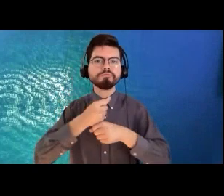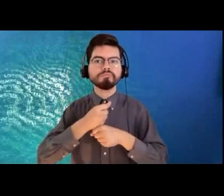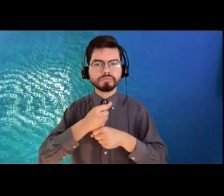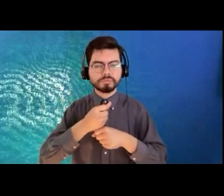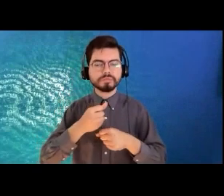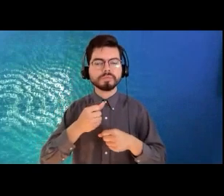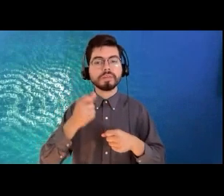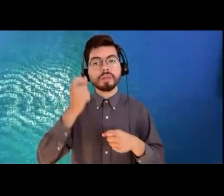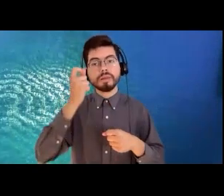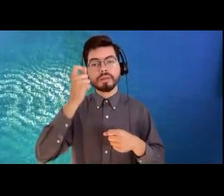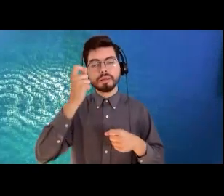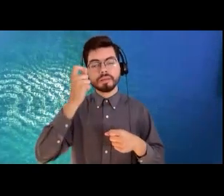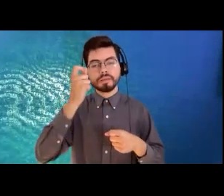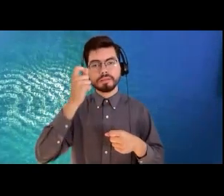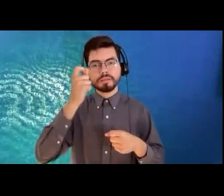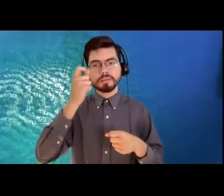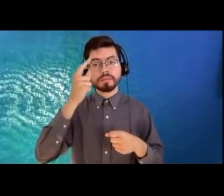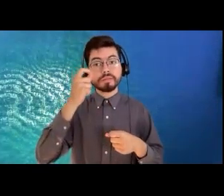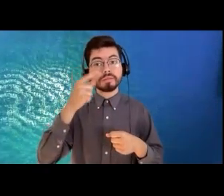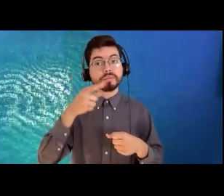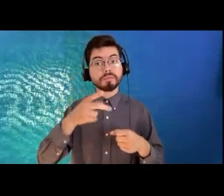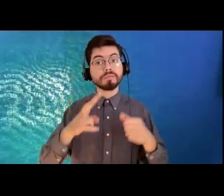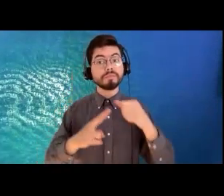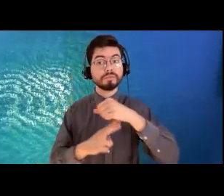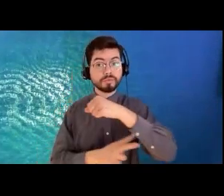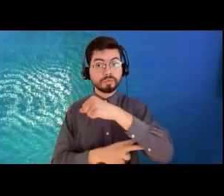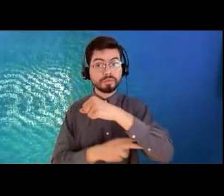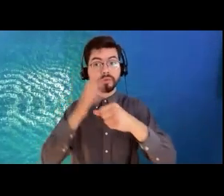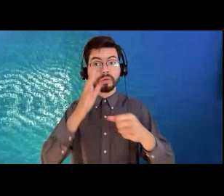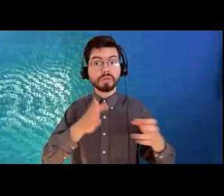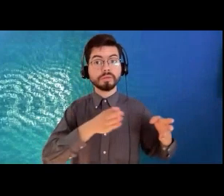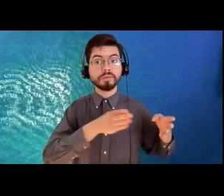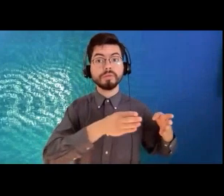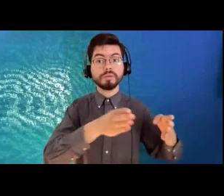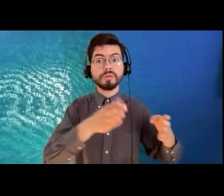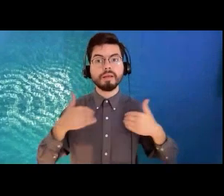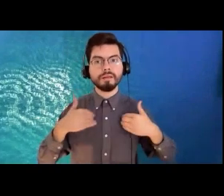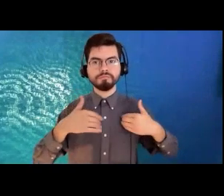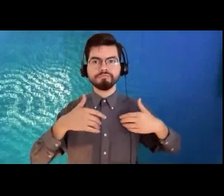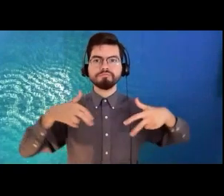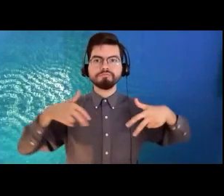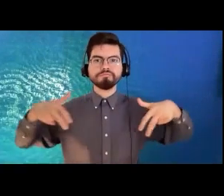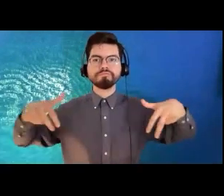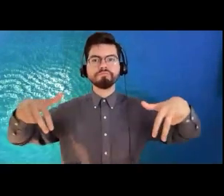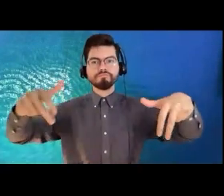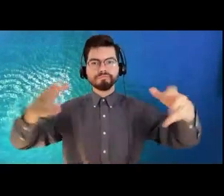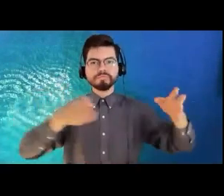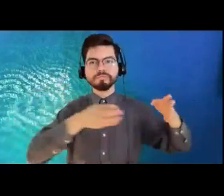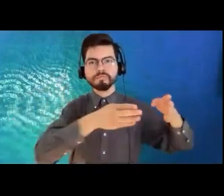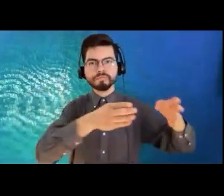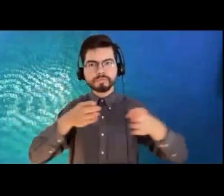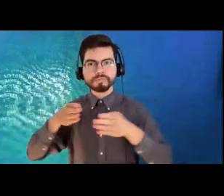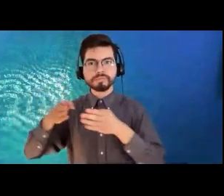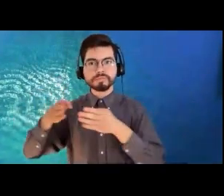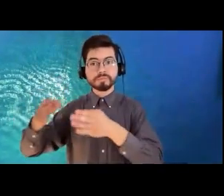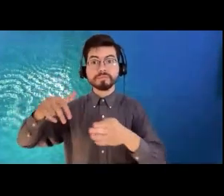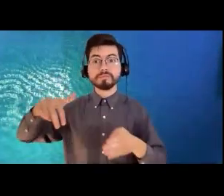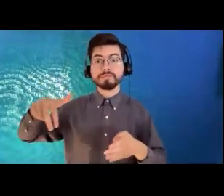is done, bridge will have sidewalks on both sides. I think the public's going to want to get out on that bridge and look out across the